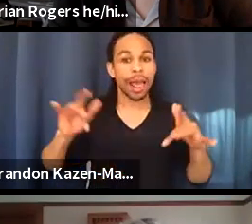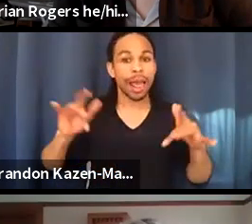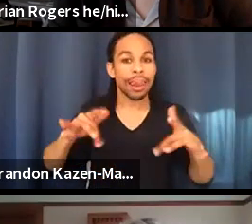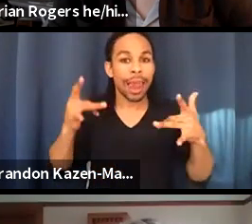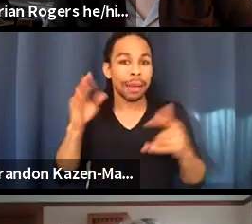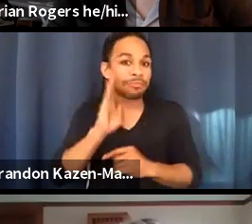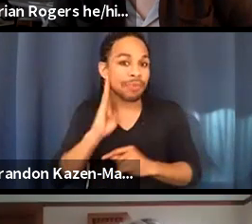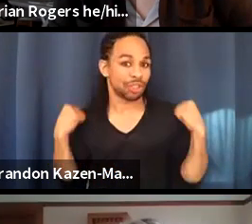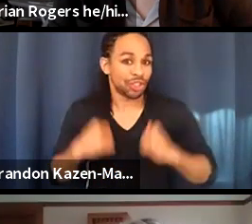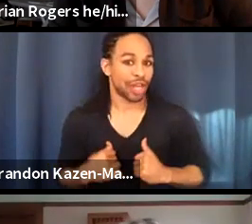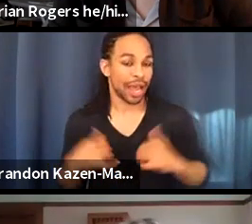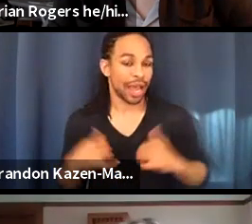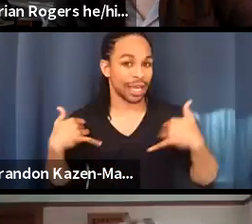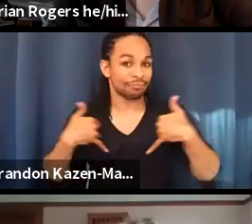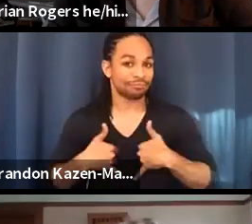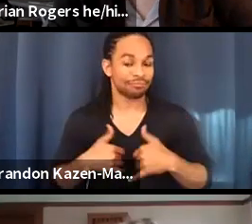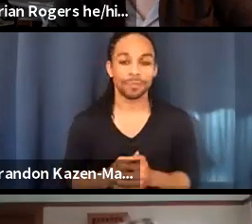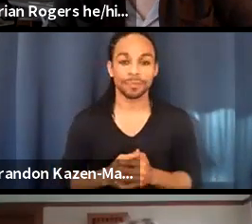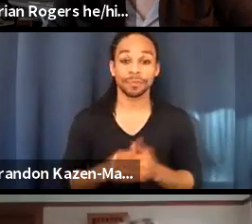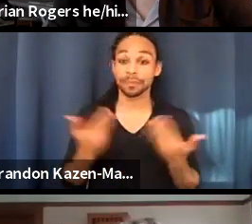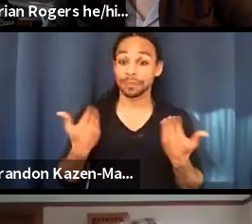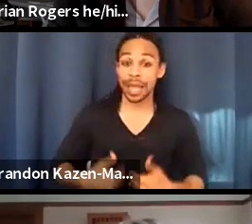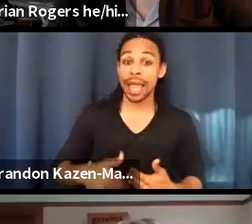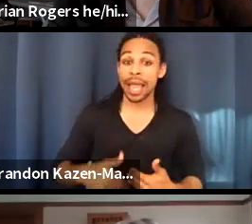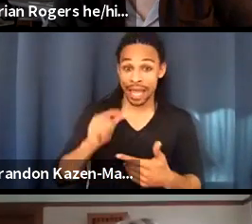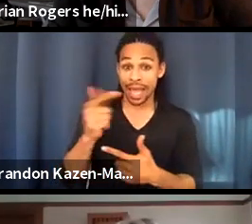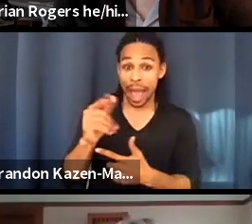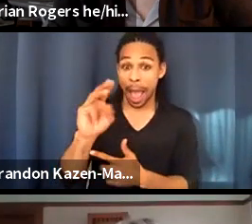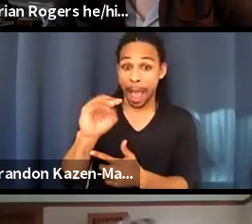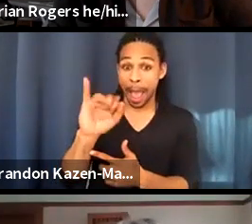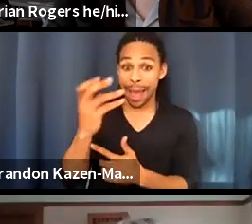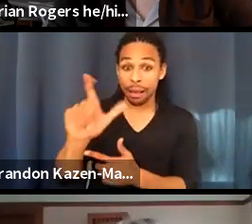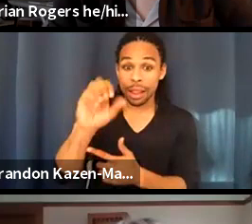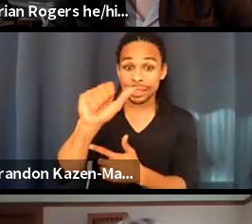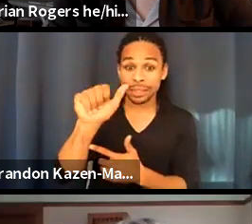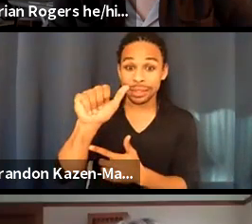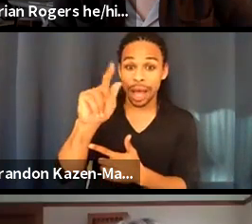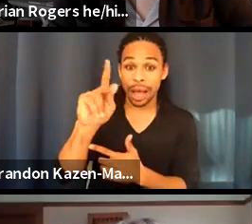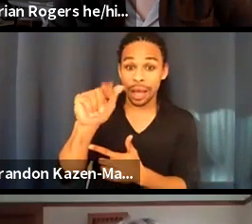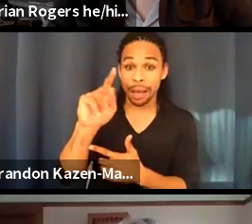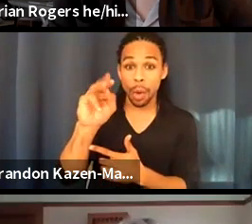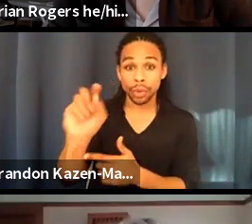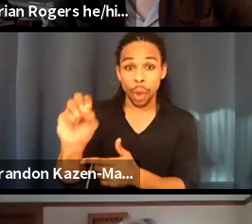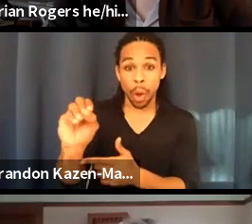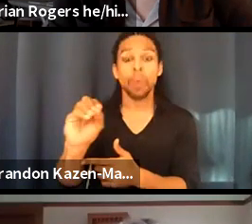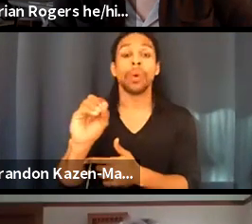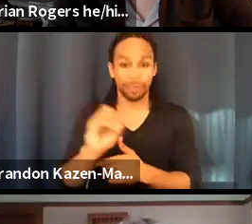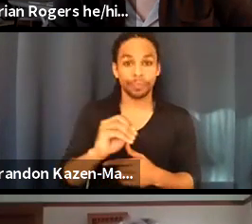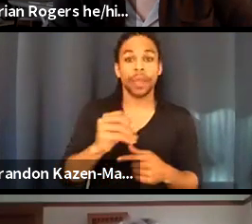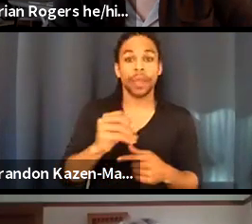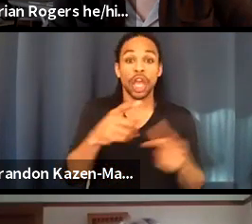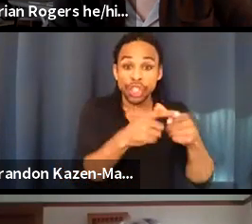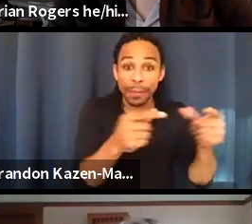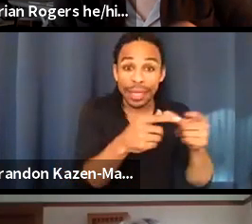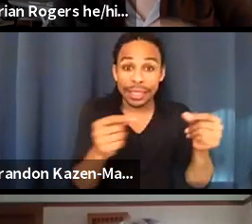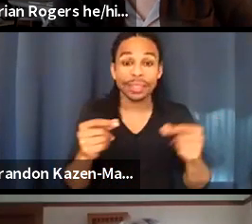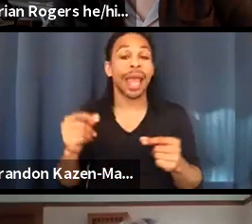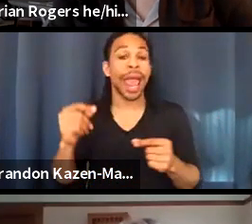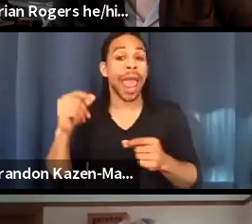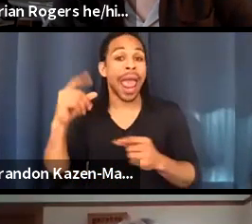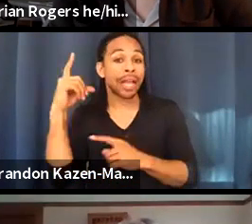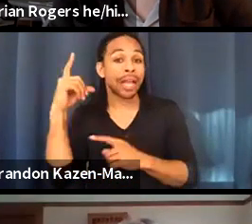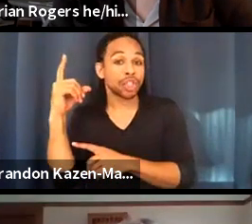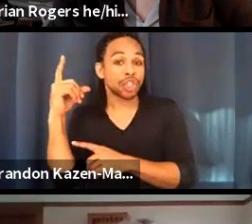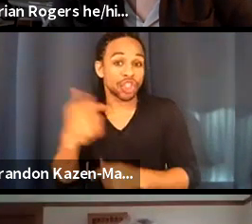I'm Michael Sakamoto, a Japanese-Chinese man wearing black glasses,